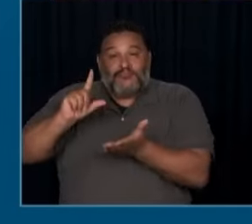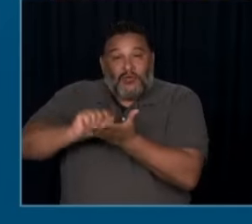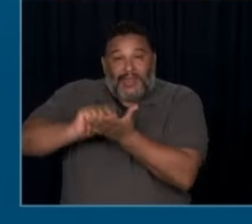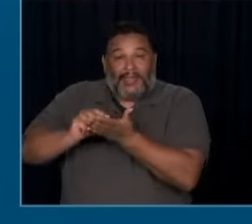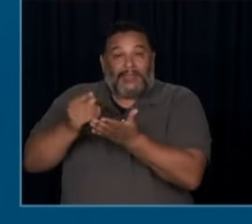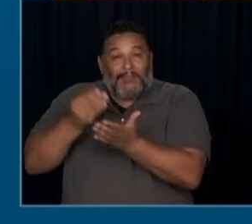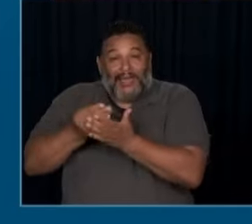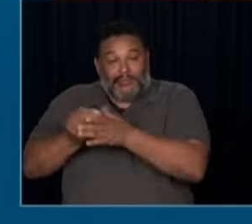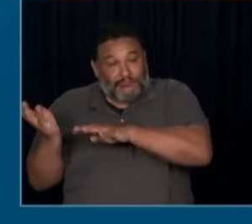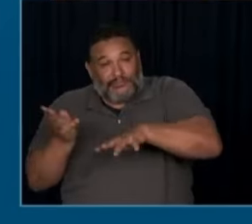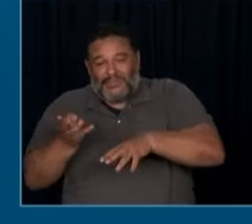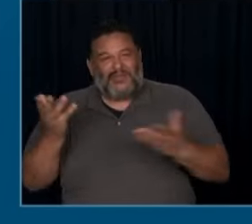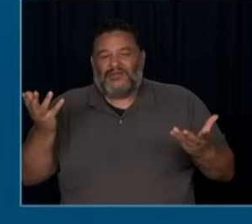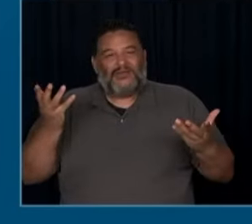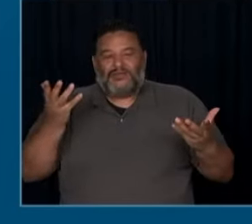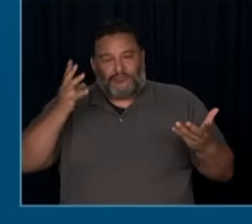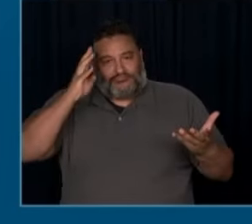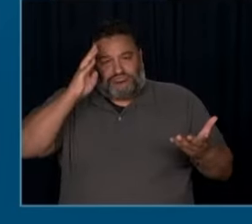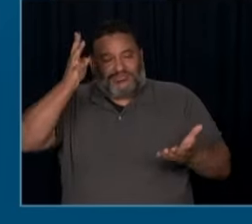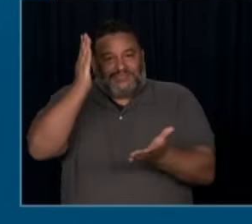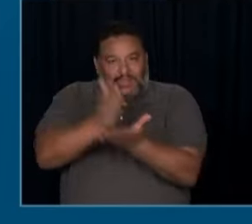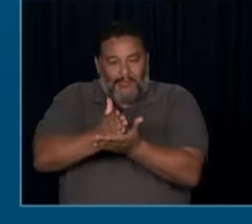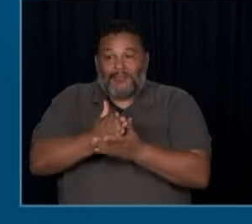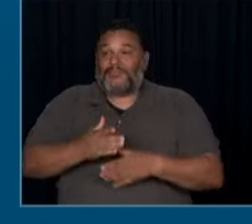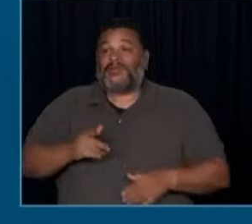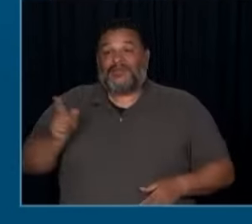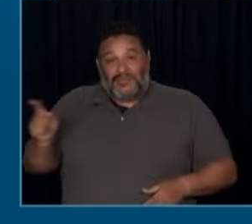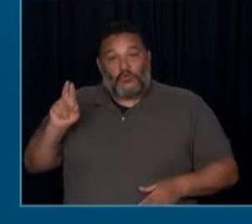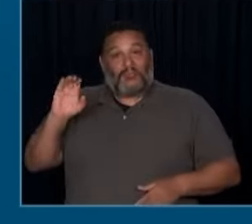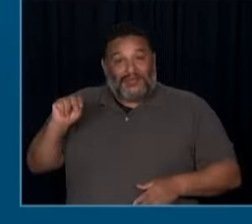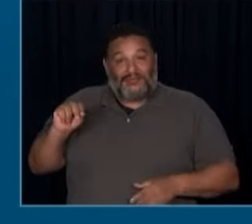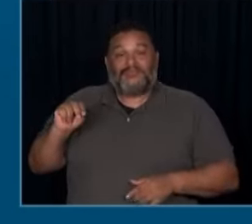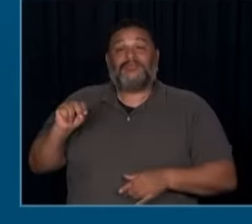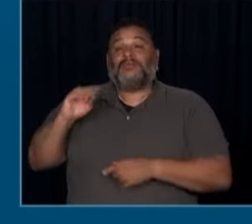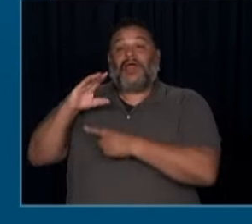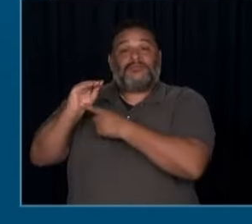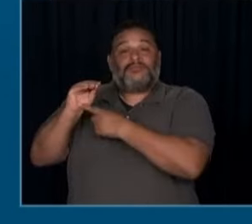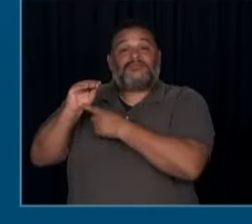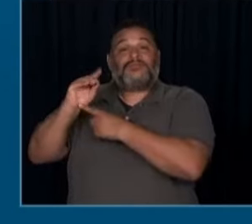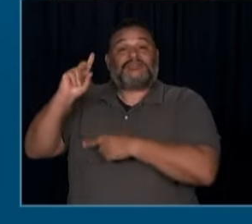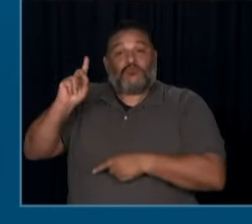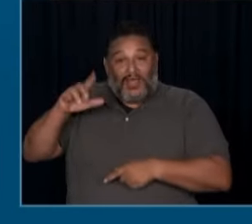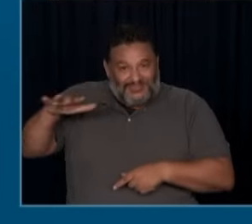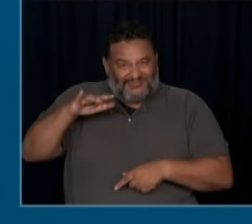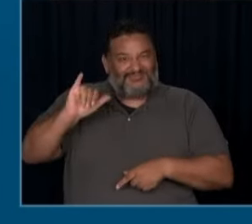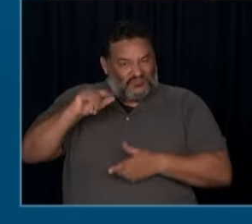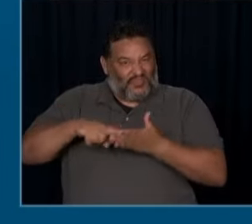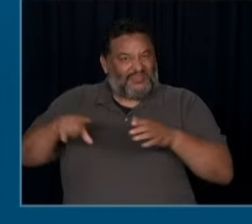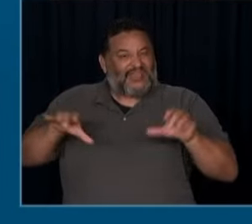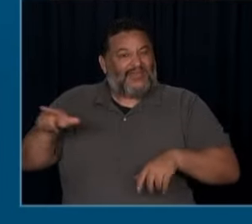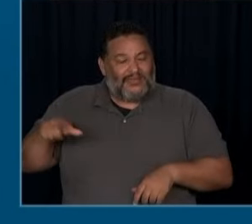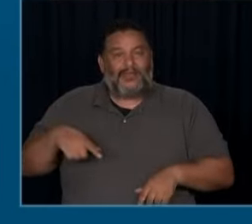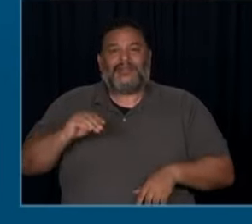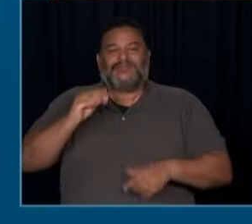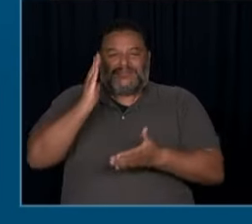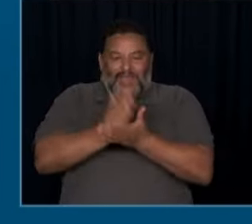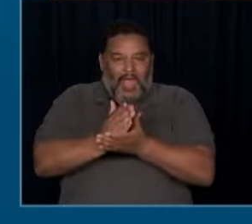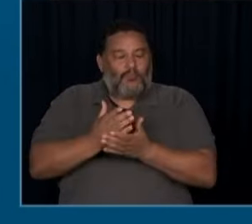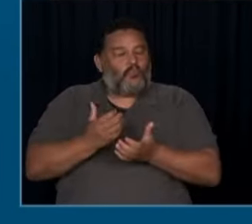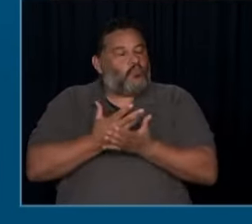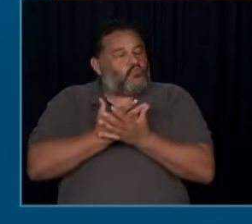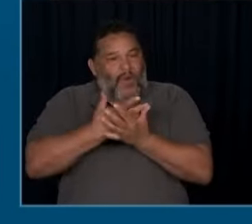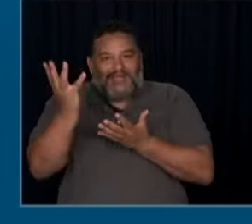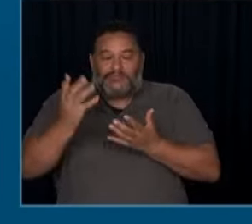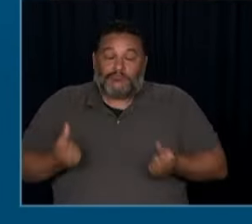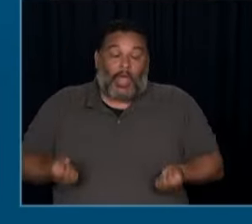style. That's what Ruben Gallego, Kamala Harris, and the Democrats have done. And we're going to start cutting back on the wasteful spending in the government.